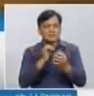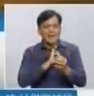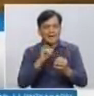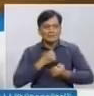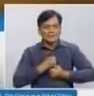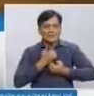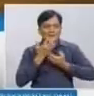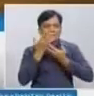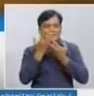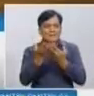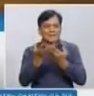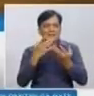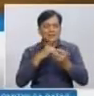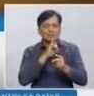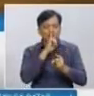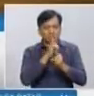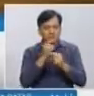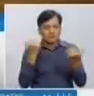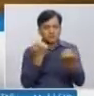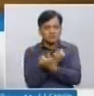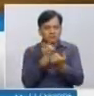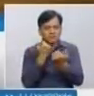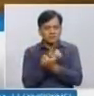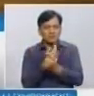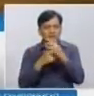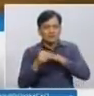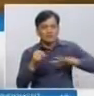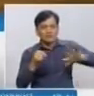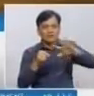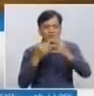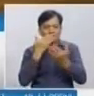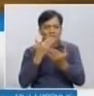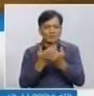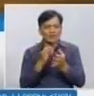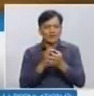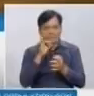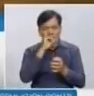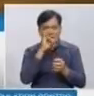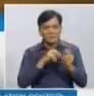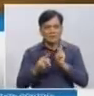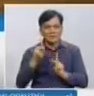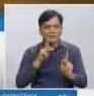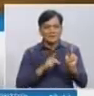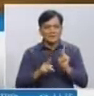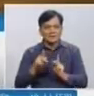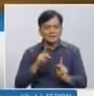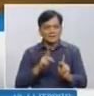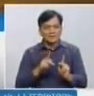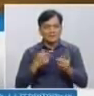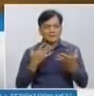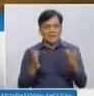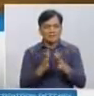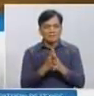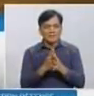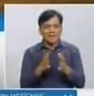inspired to institute real changes for the greater good of the Filipino people. As I was